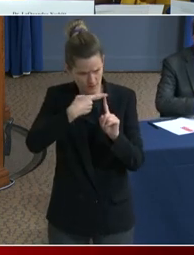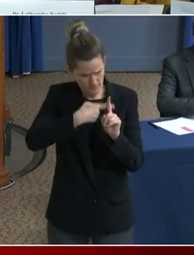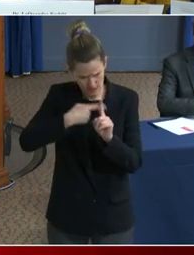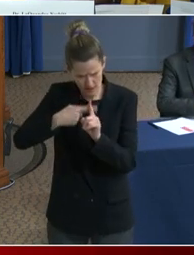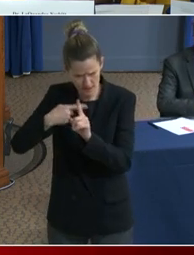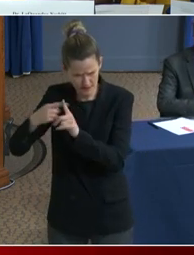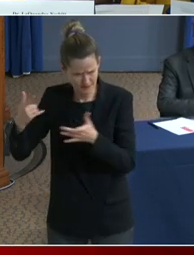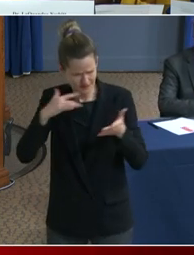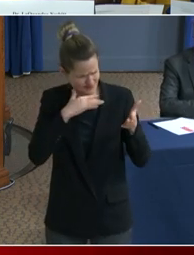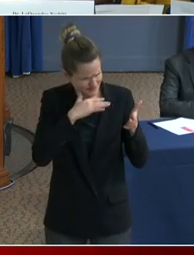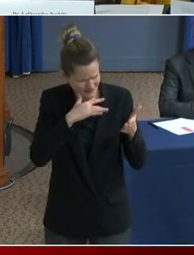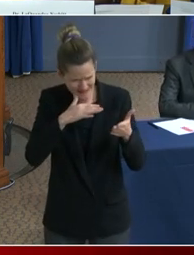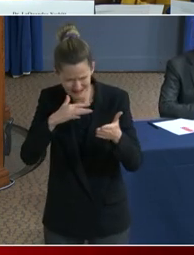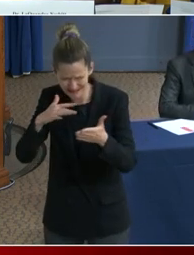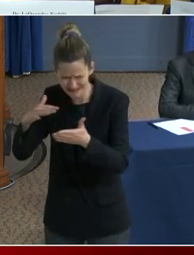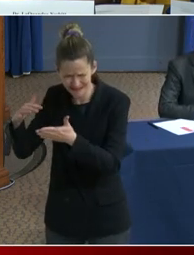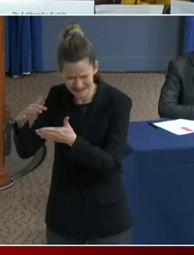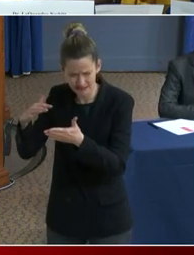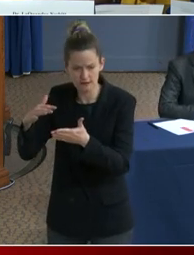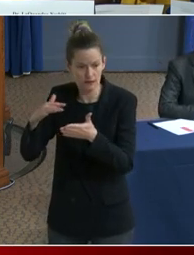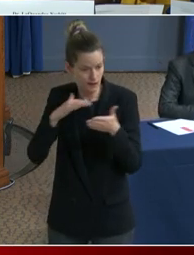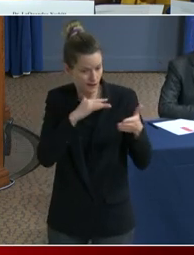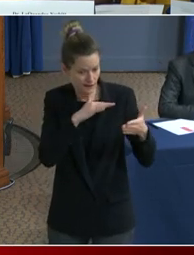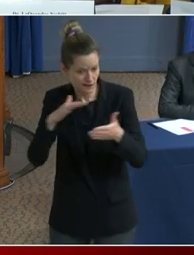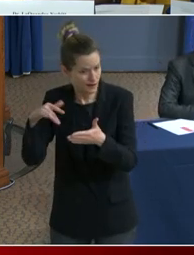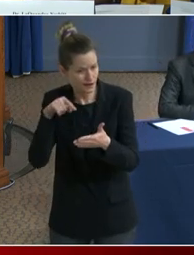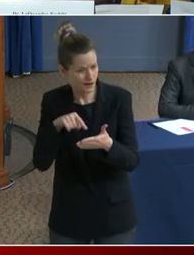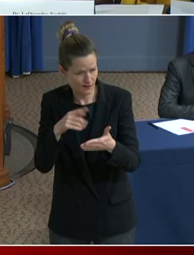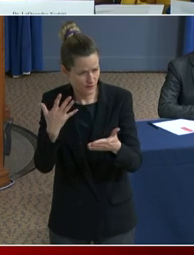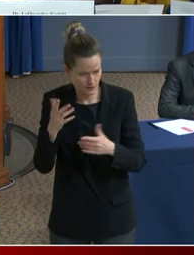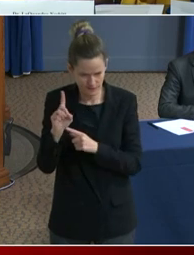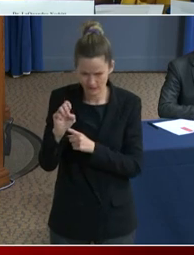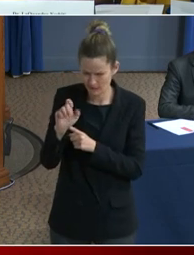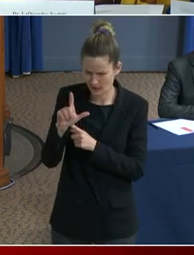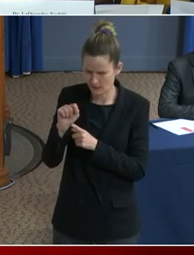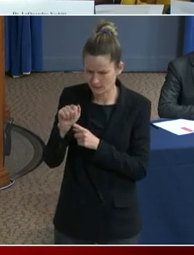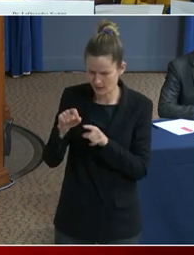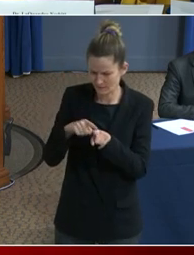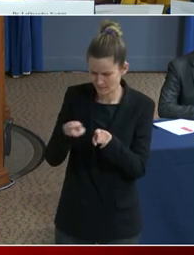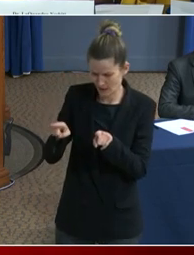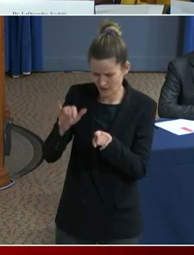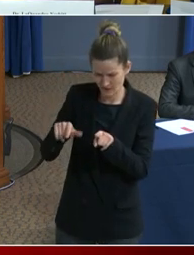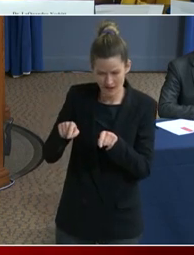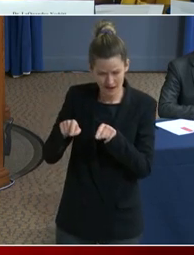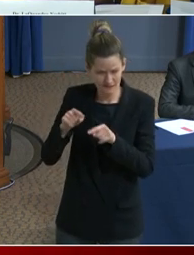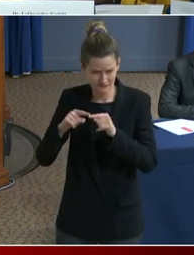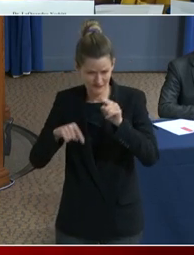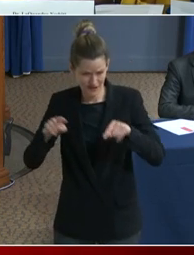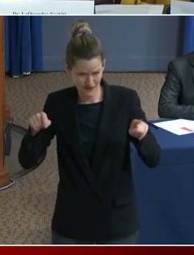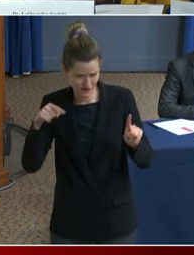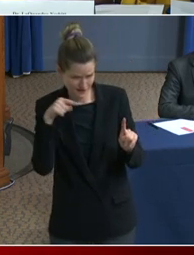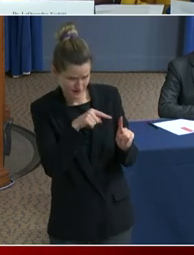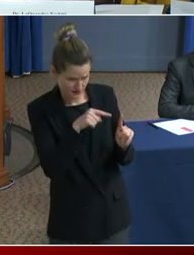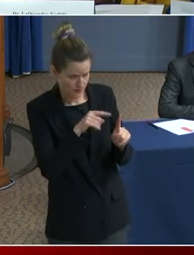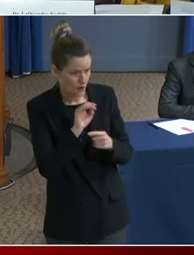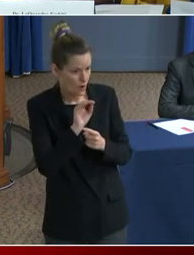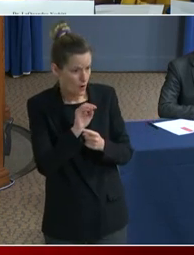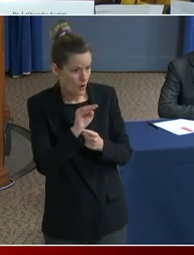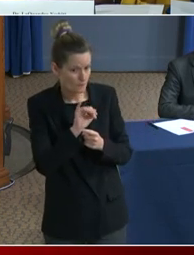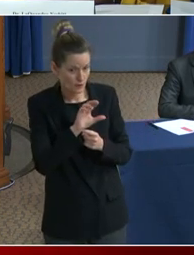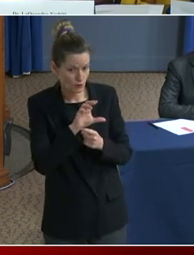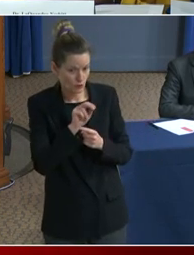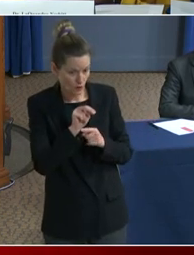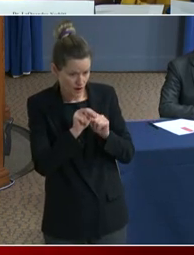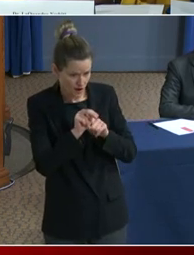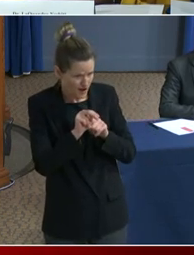become almost like the exclusive variant in those countries. For Omicron, it took just a few weeks.